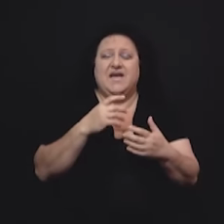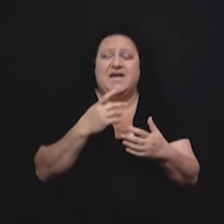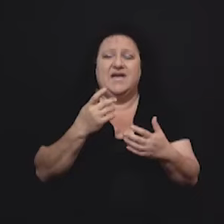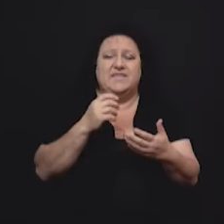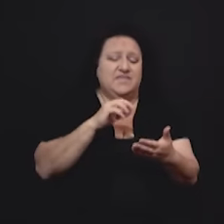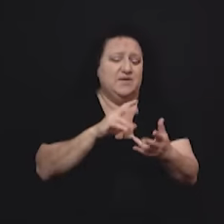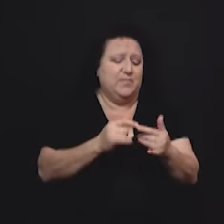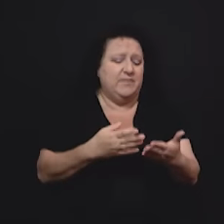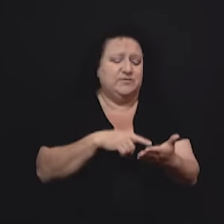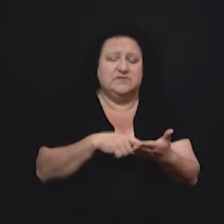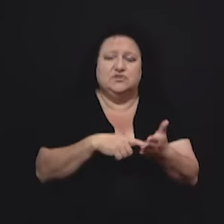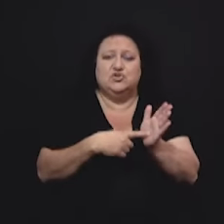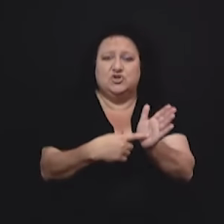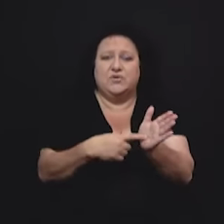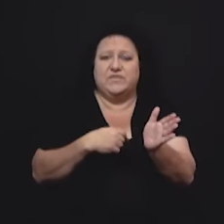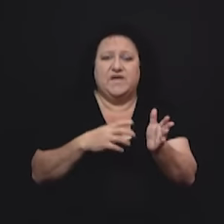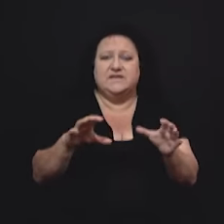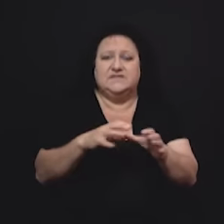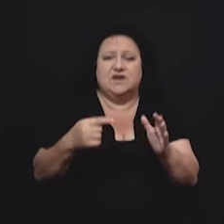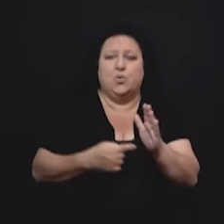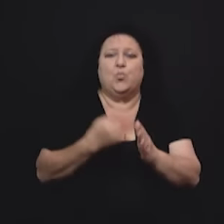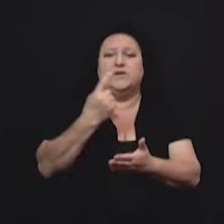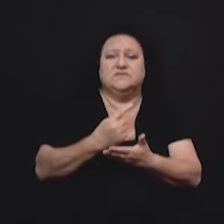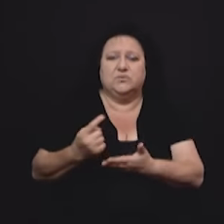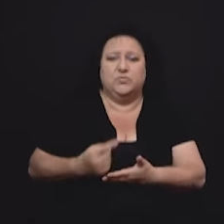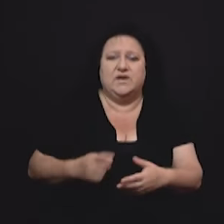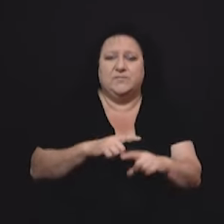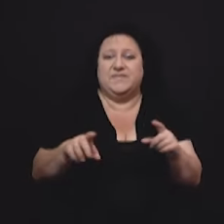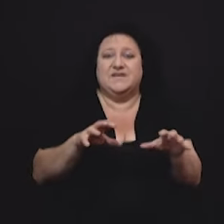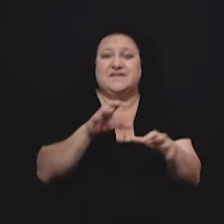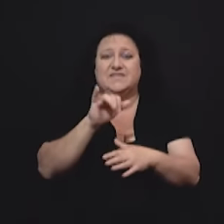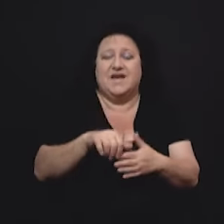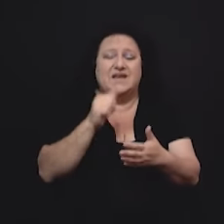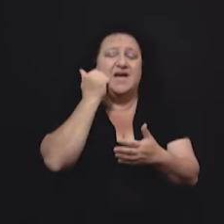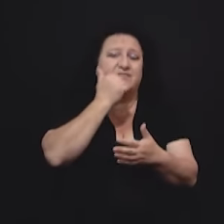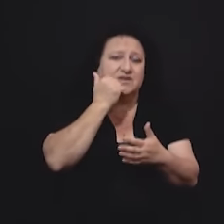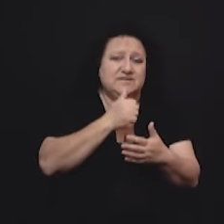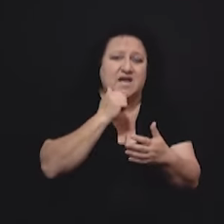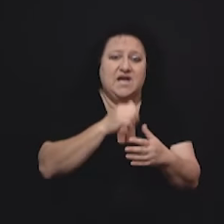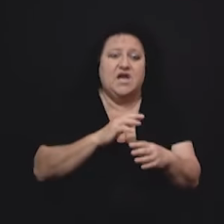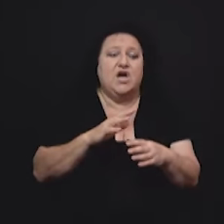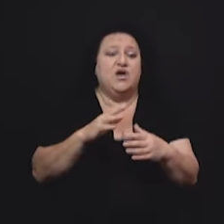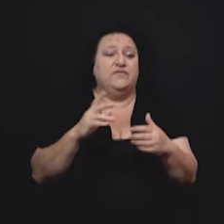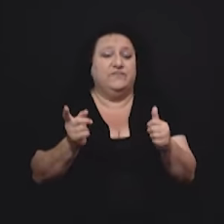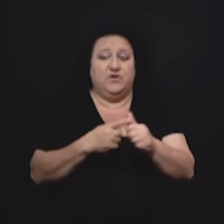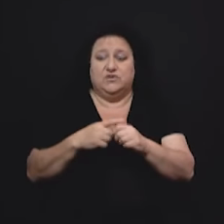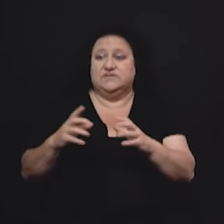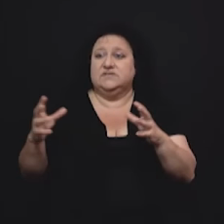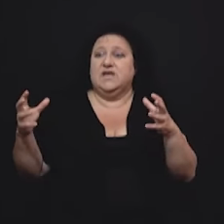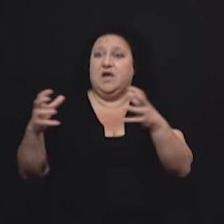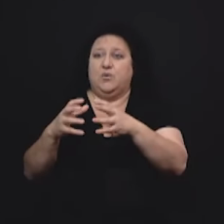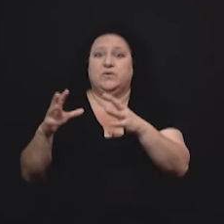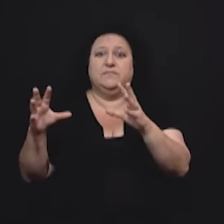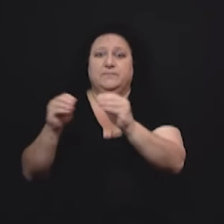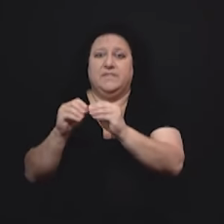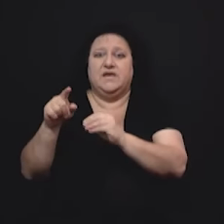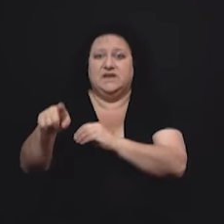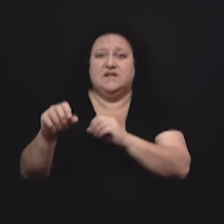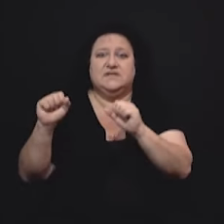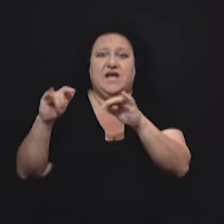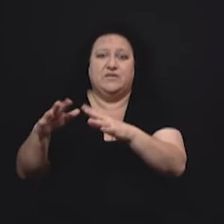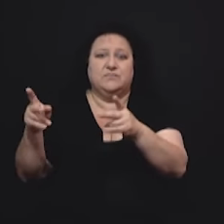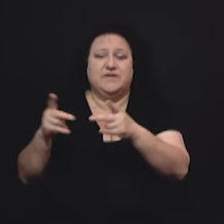day. They gathered at the religious meeting places, and then they went and gathered in their homes. I remember growing up, If you